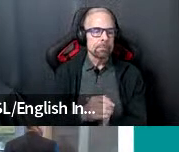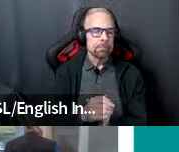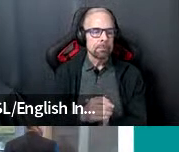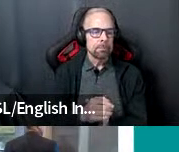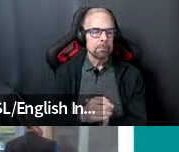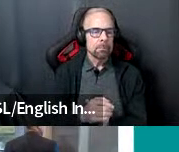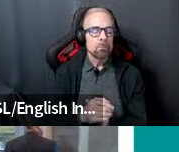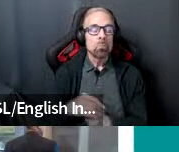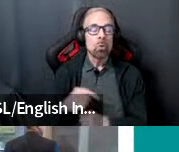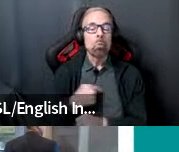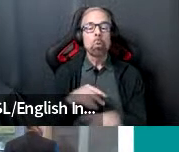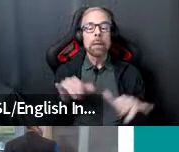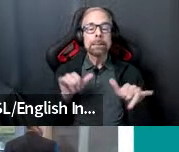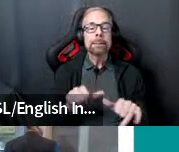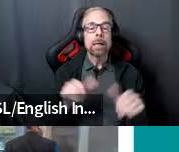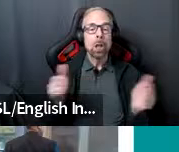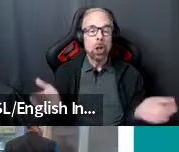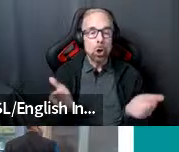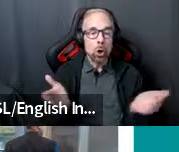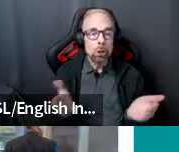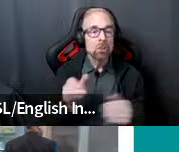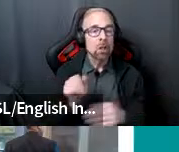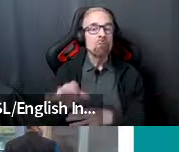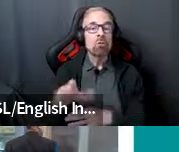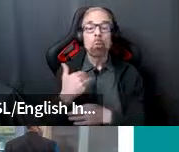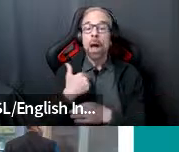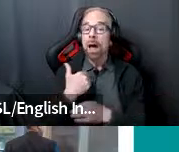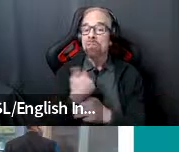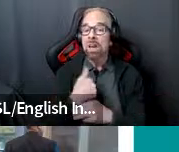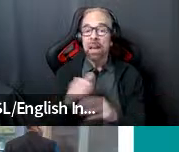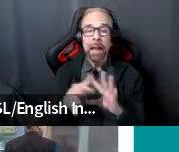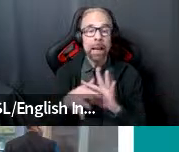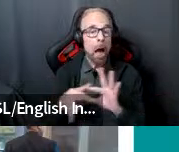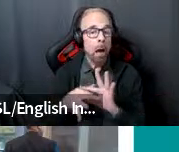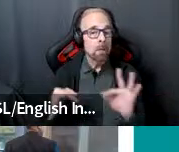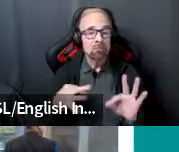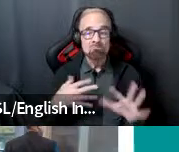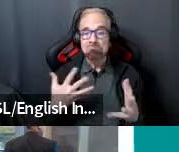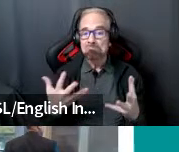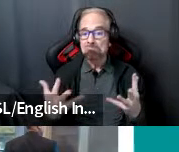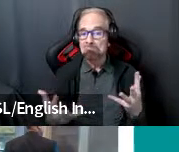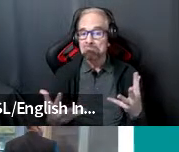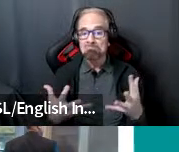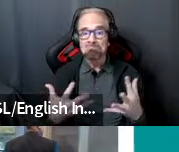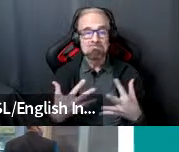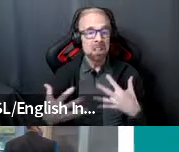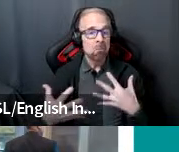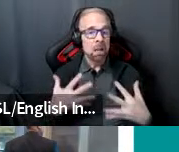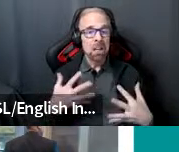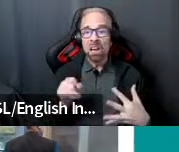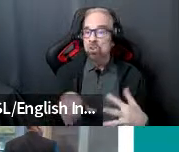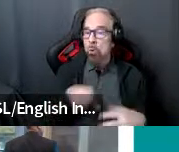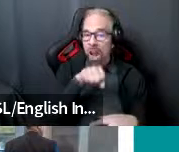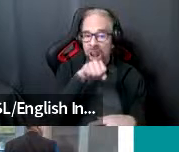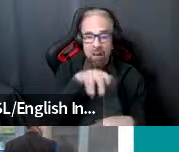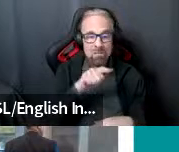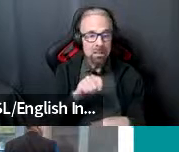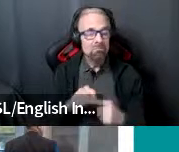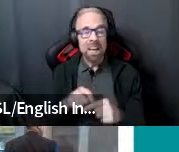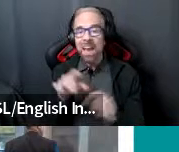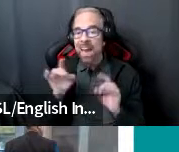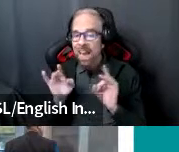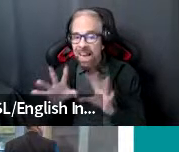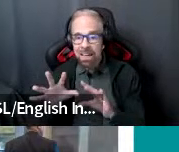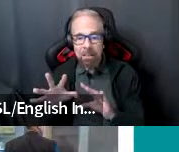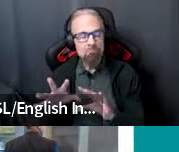we still encourage, if you have comments, no matter if you love it, you hate it, get your comments